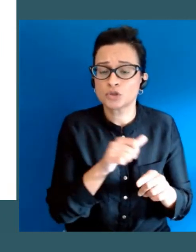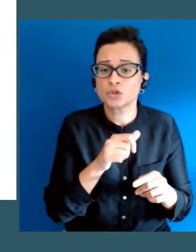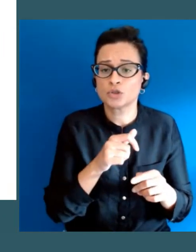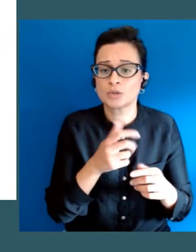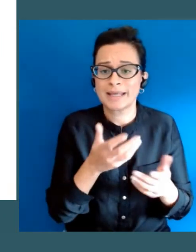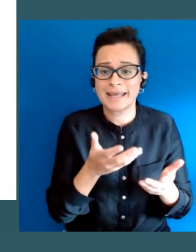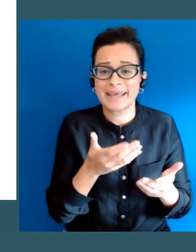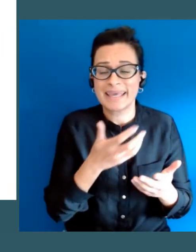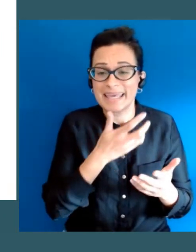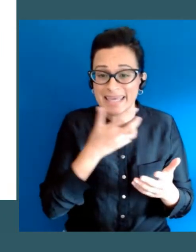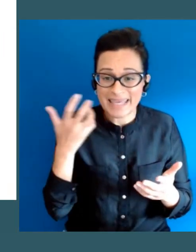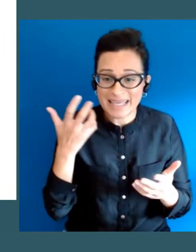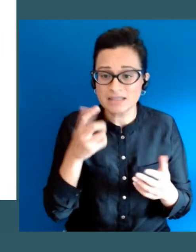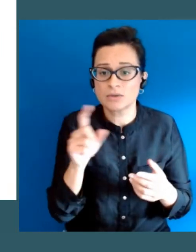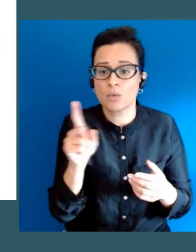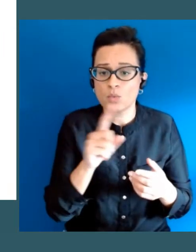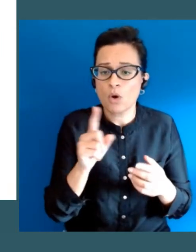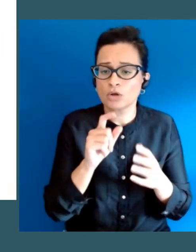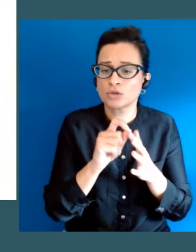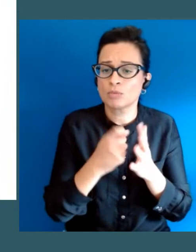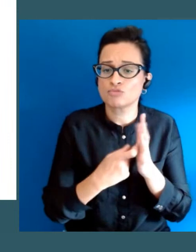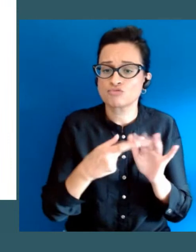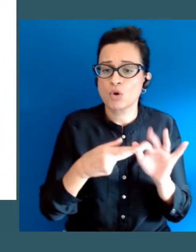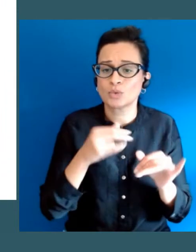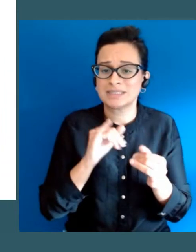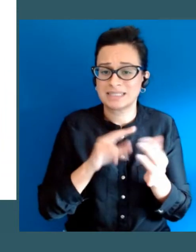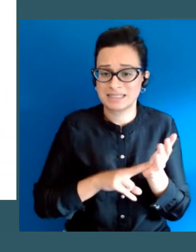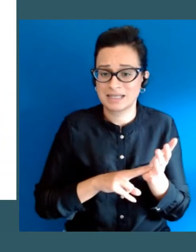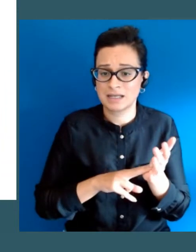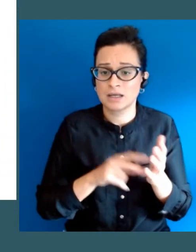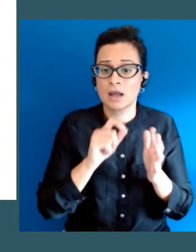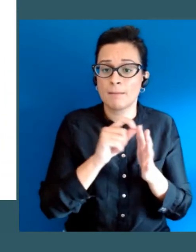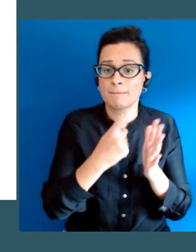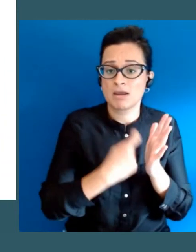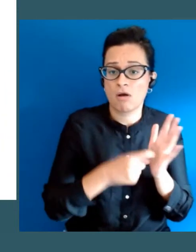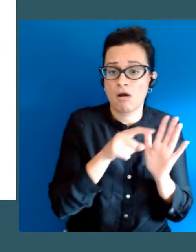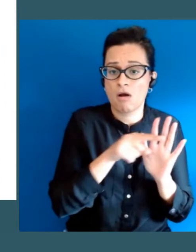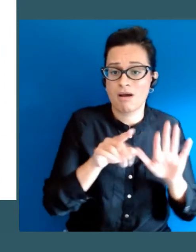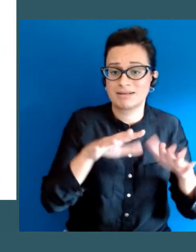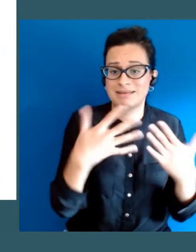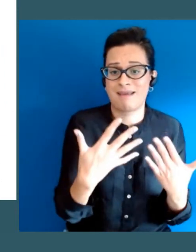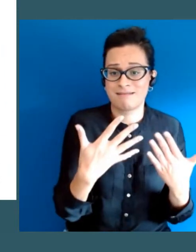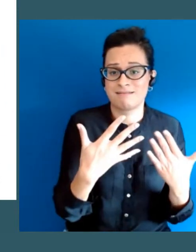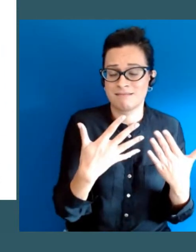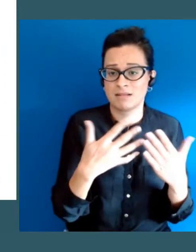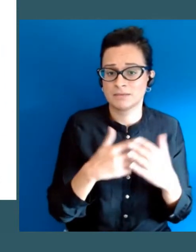to the pollen, that is profilin 10 homologous proteins.